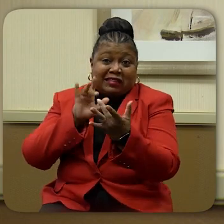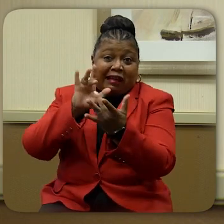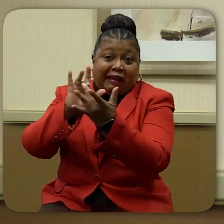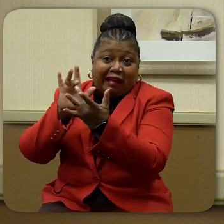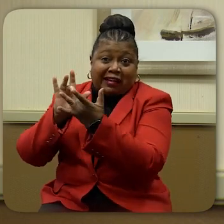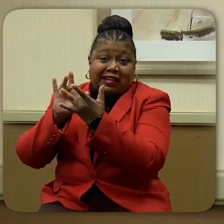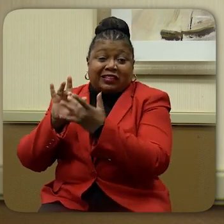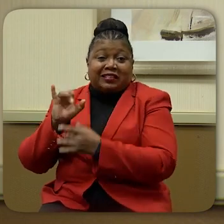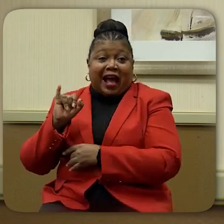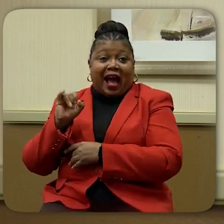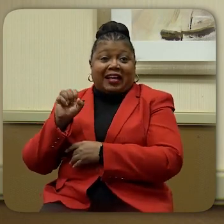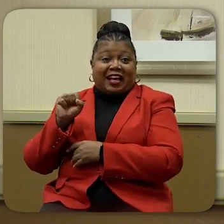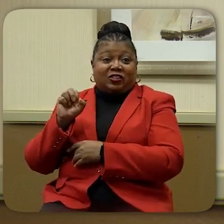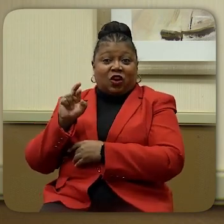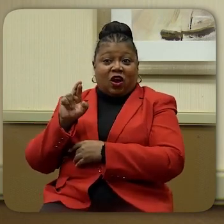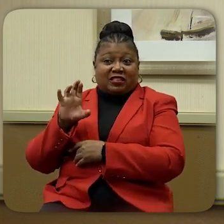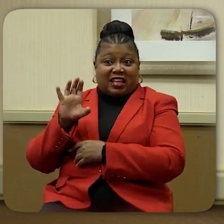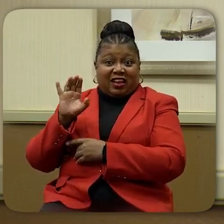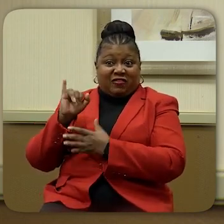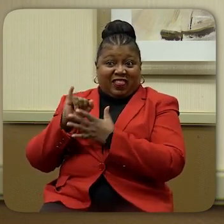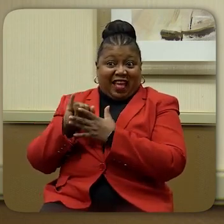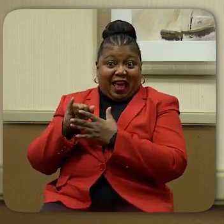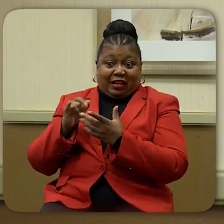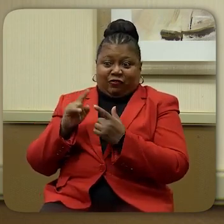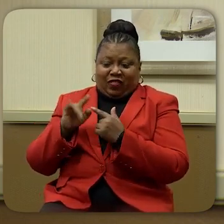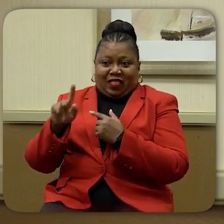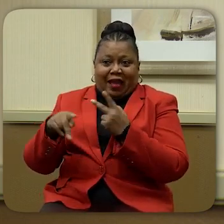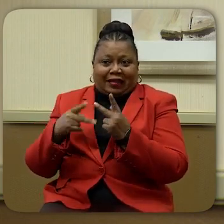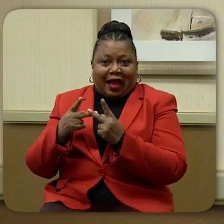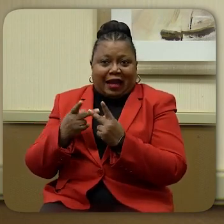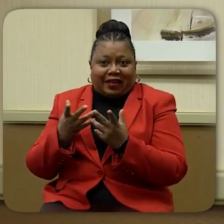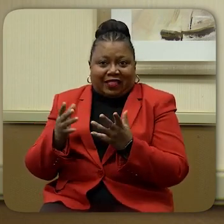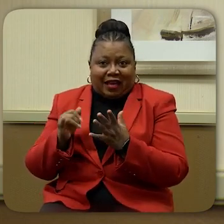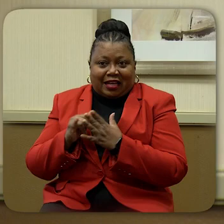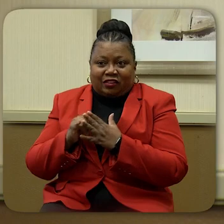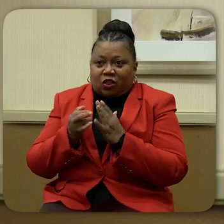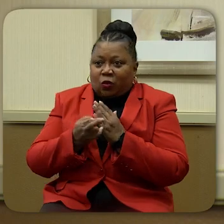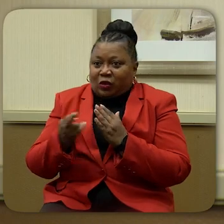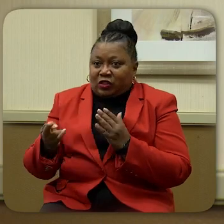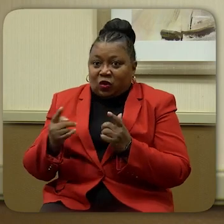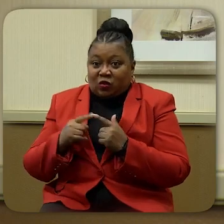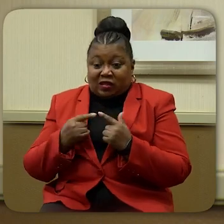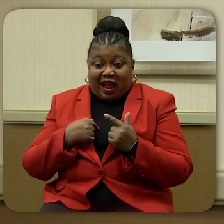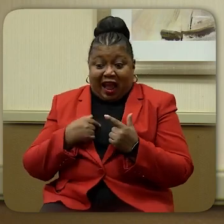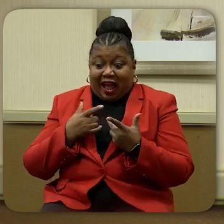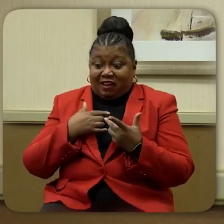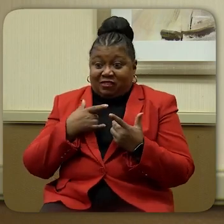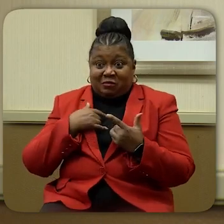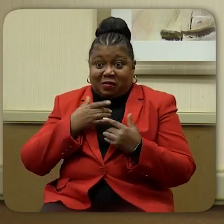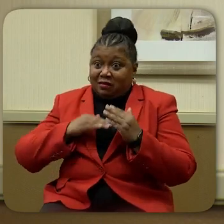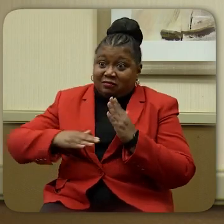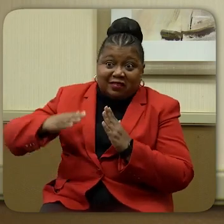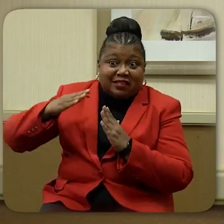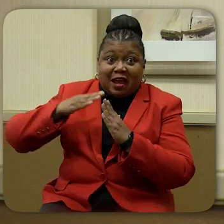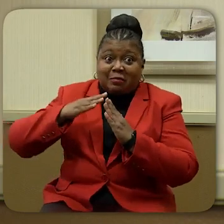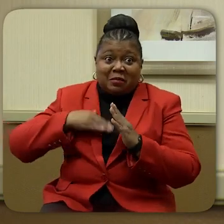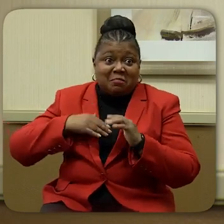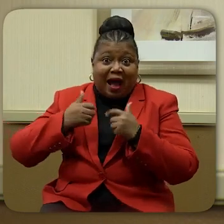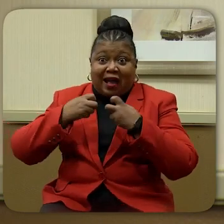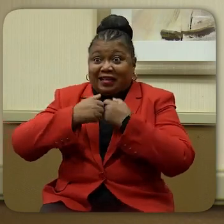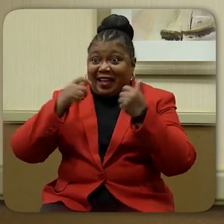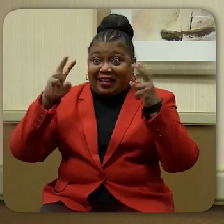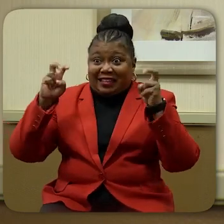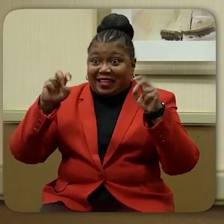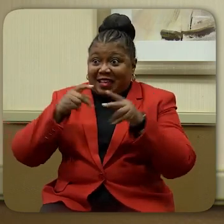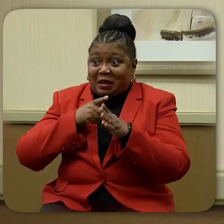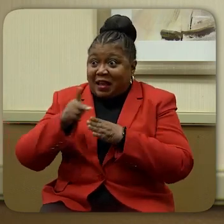to ISRC for that support, for that kind of thing, for those resources, I better be best on my game, right?